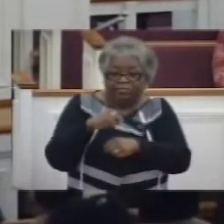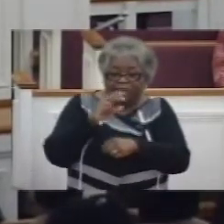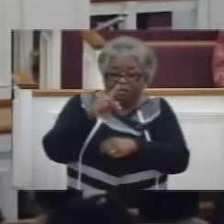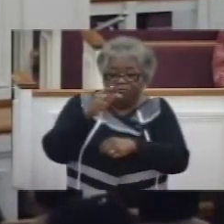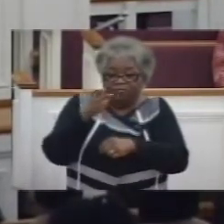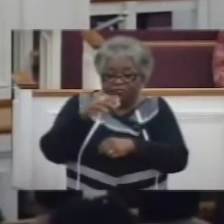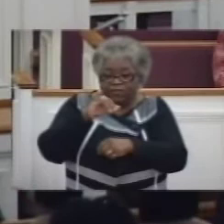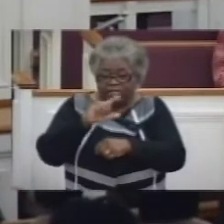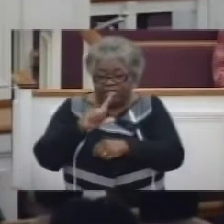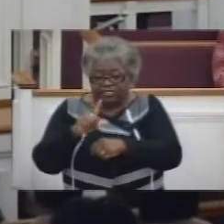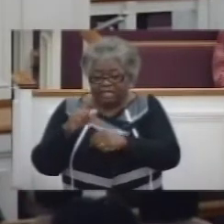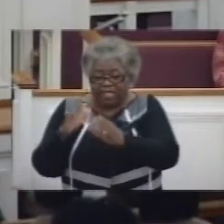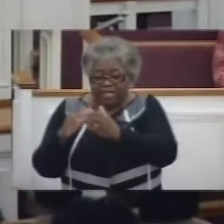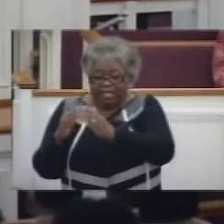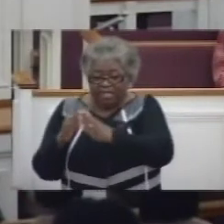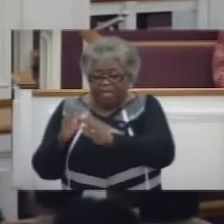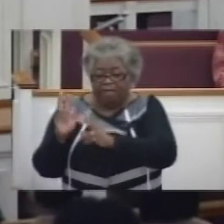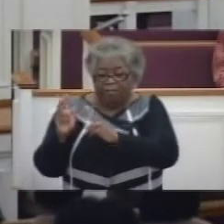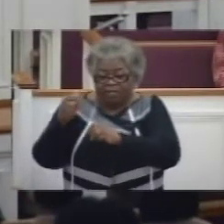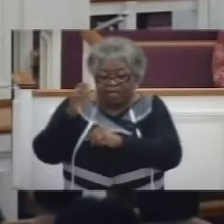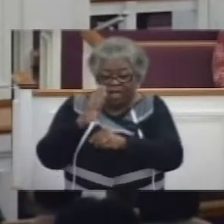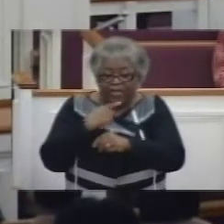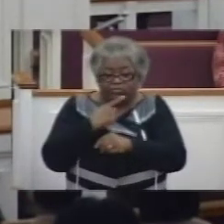Philistines. God had